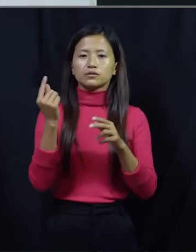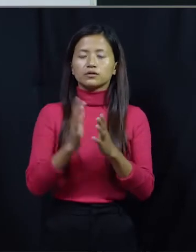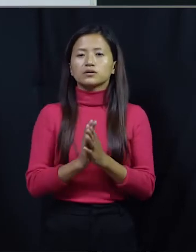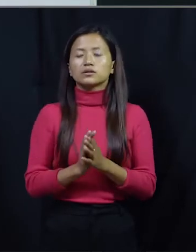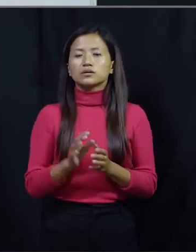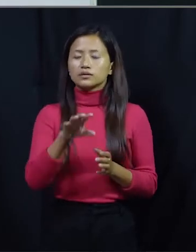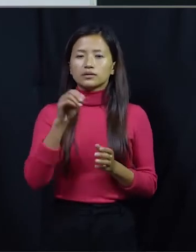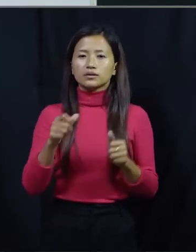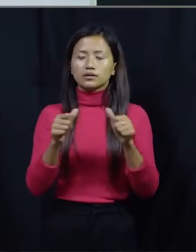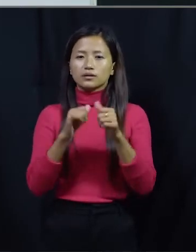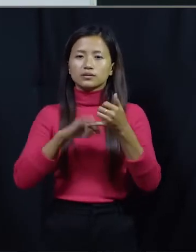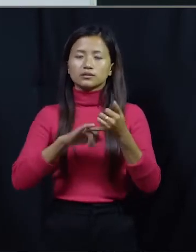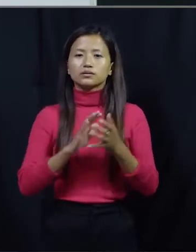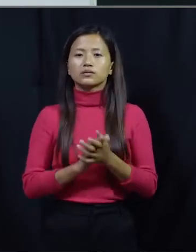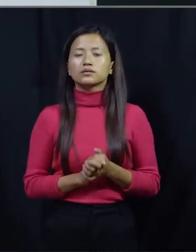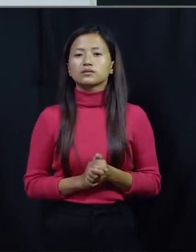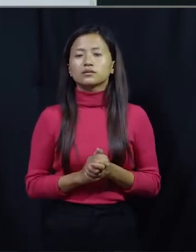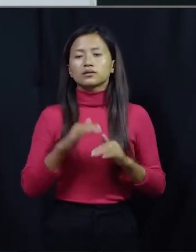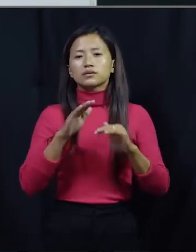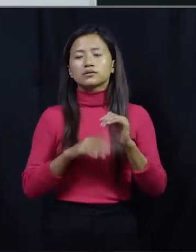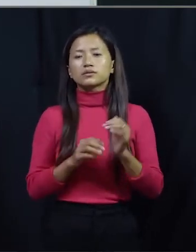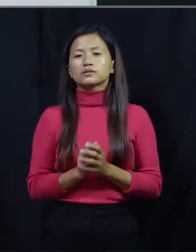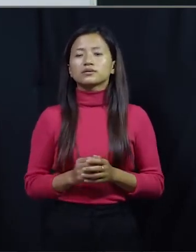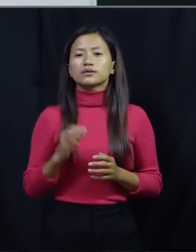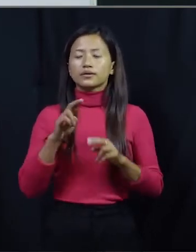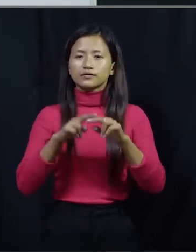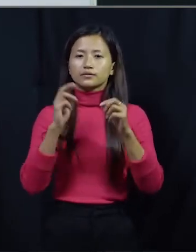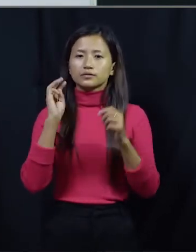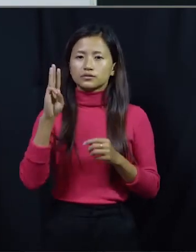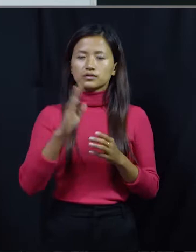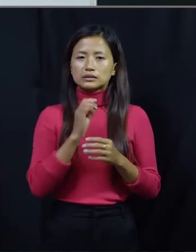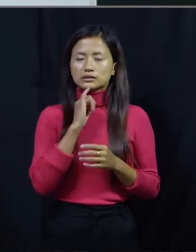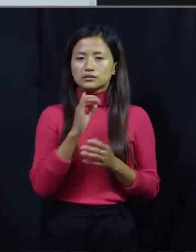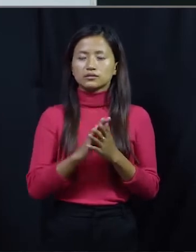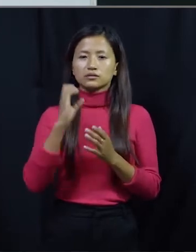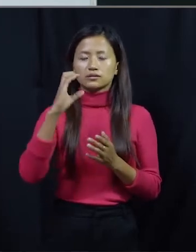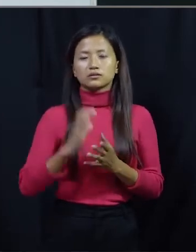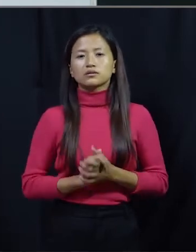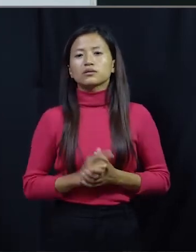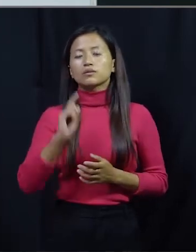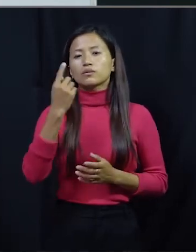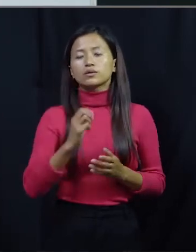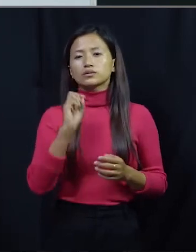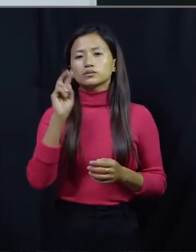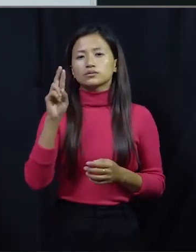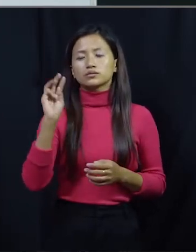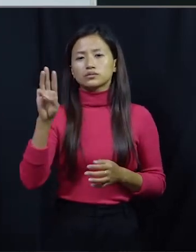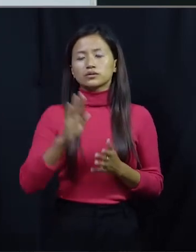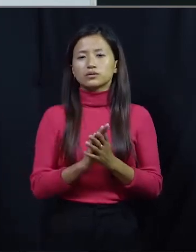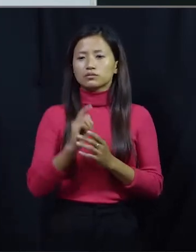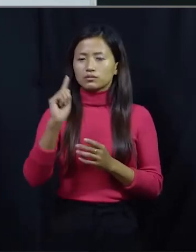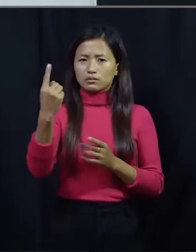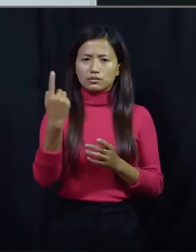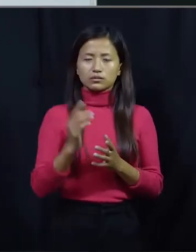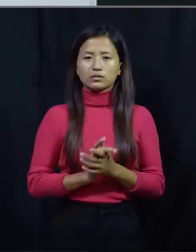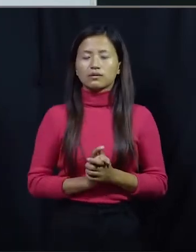as A as output. And then F3 is C. If you write 1, 2, 3 alone, it